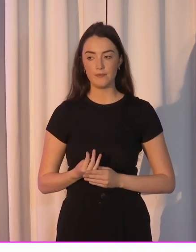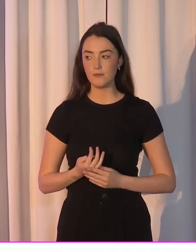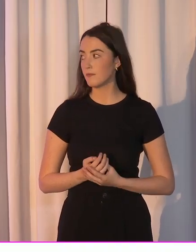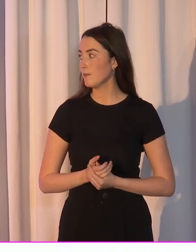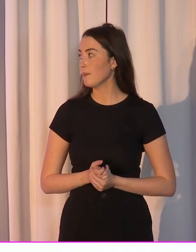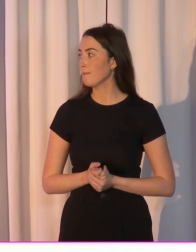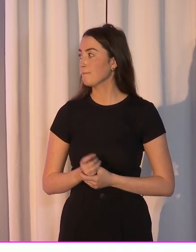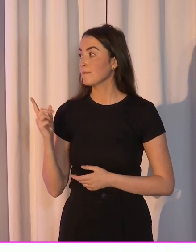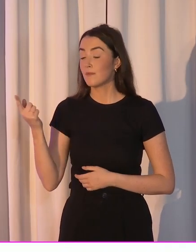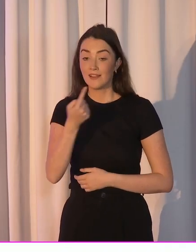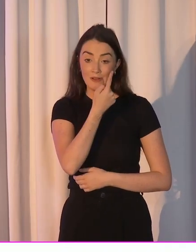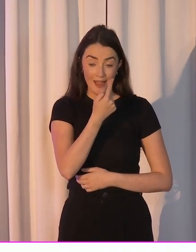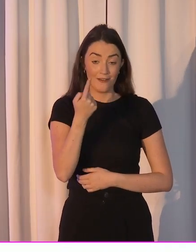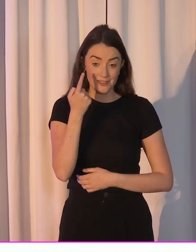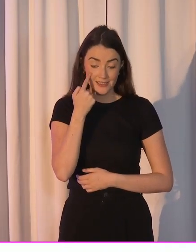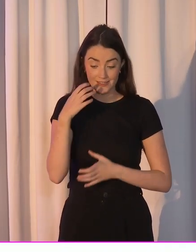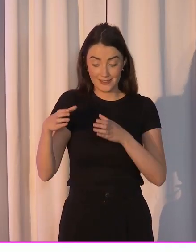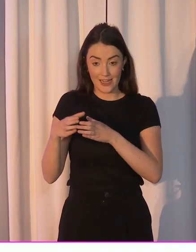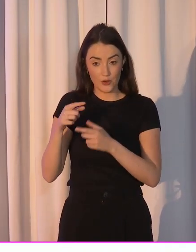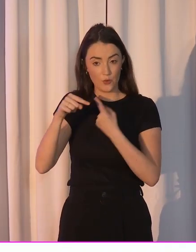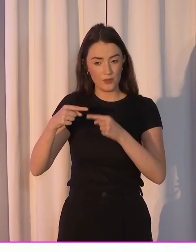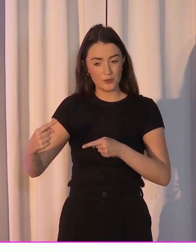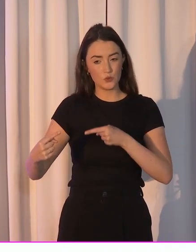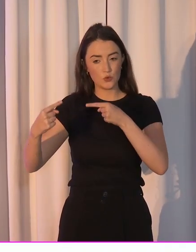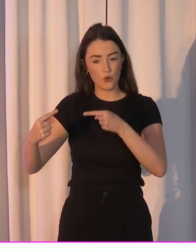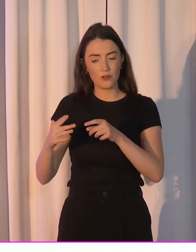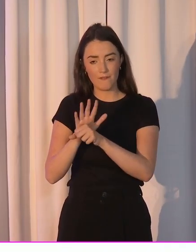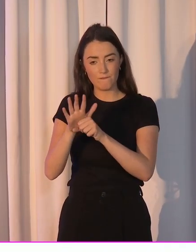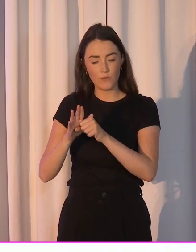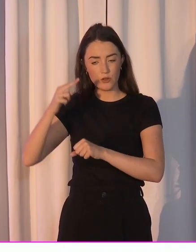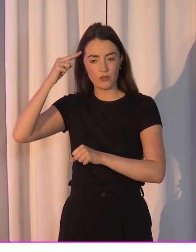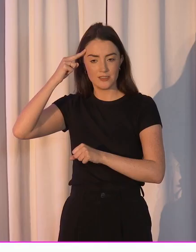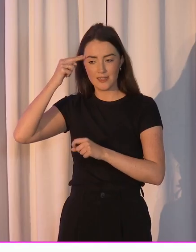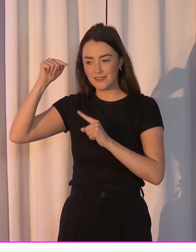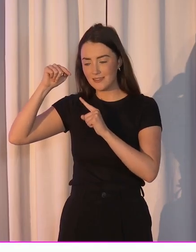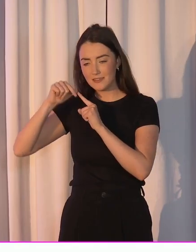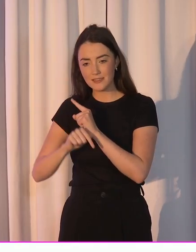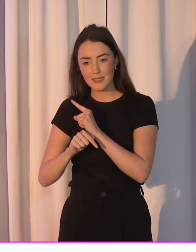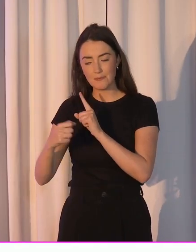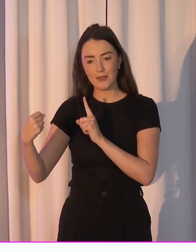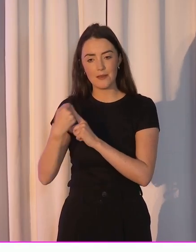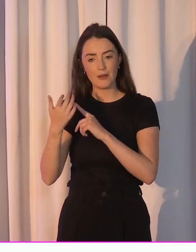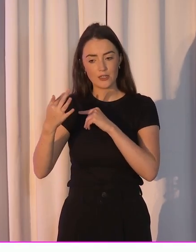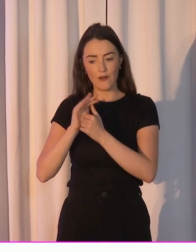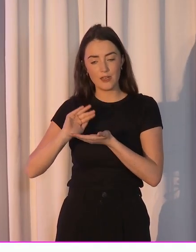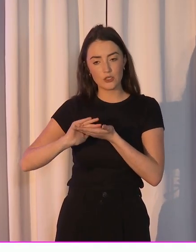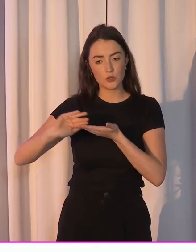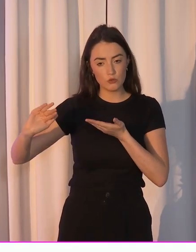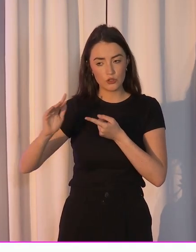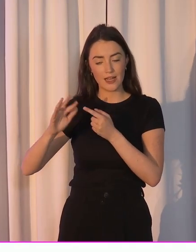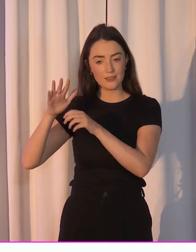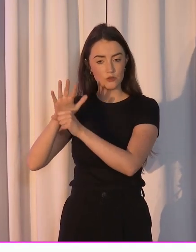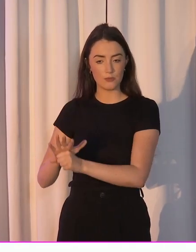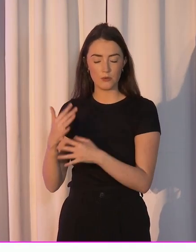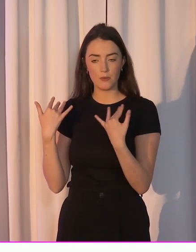So it's evident that as a sector we struggle to fully comprehend the deep-rooted impacts of exclusion and